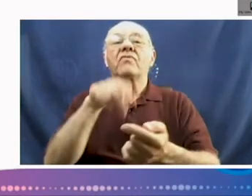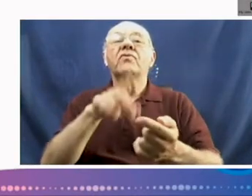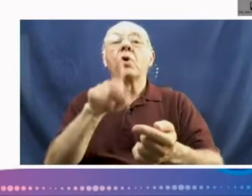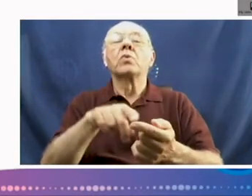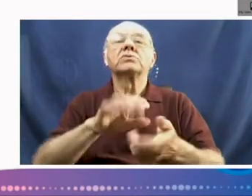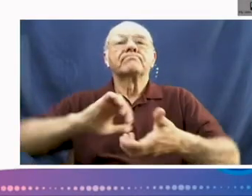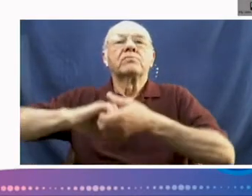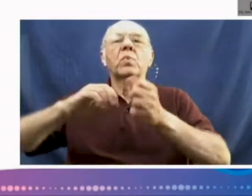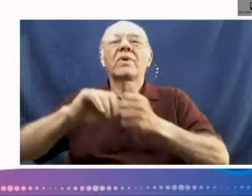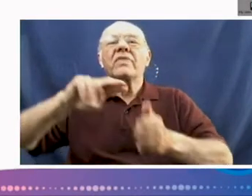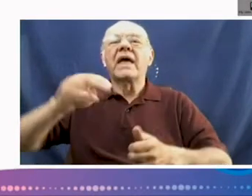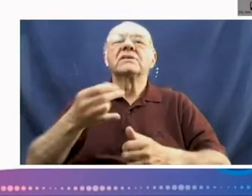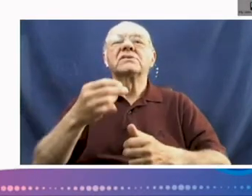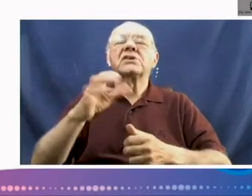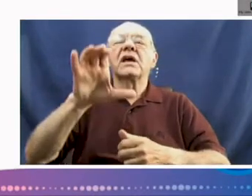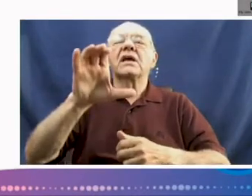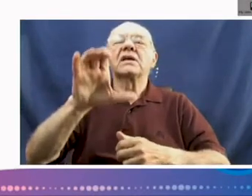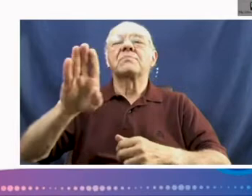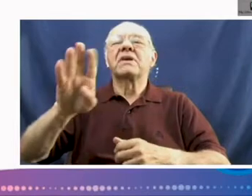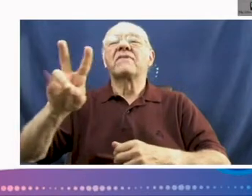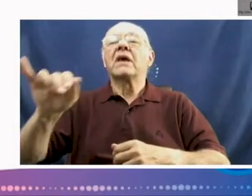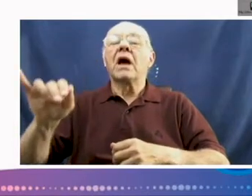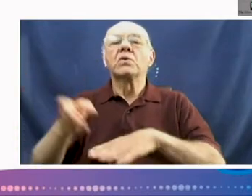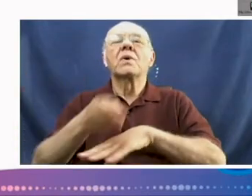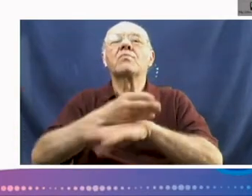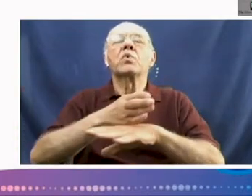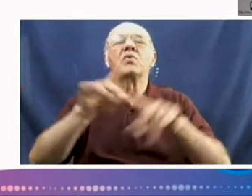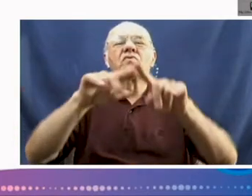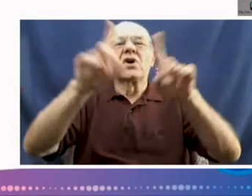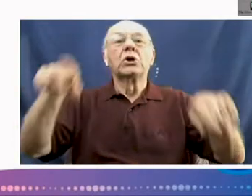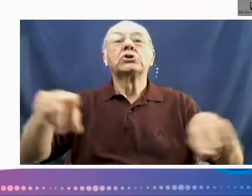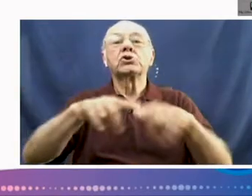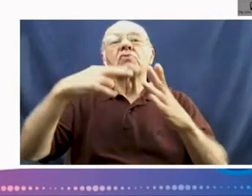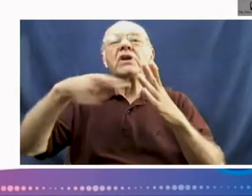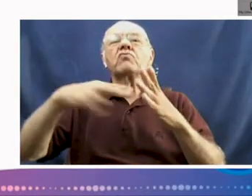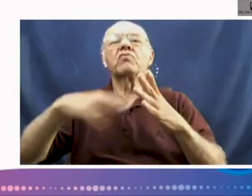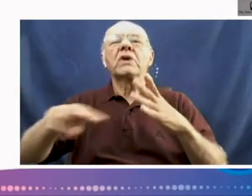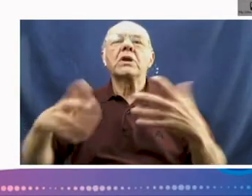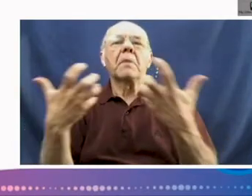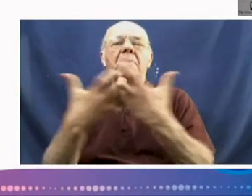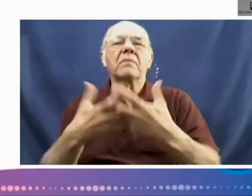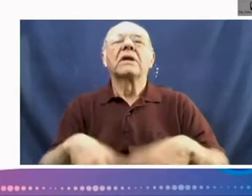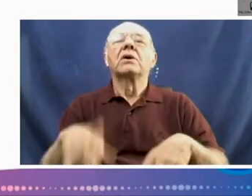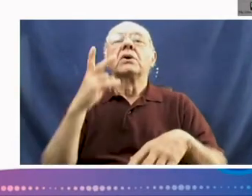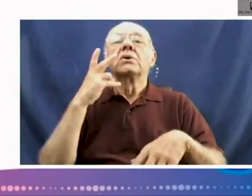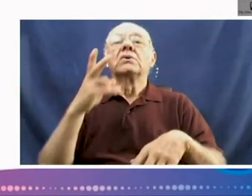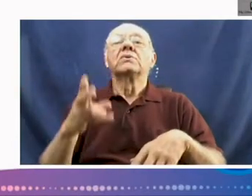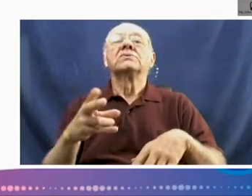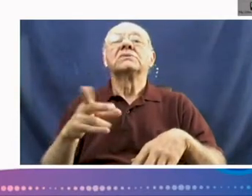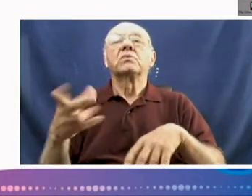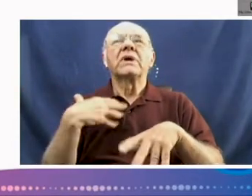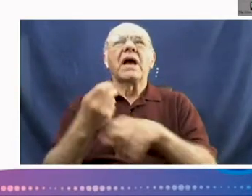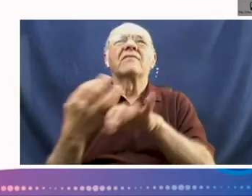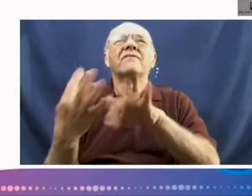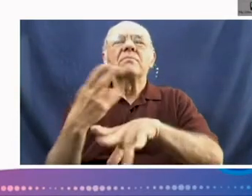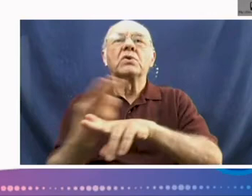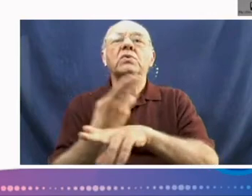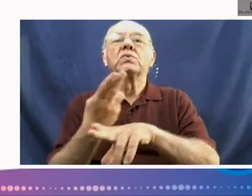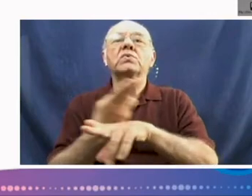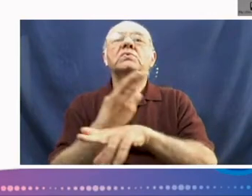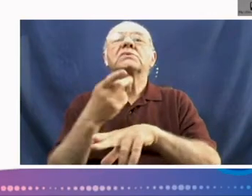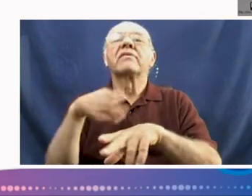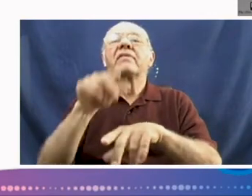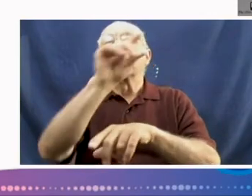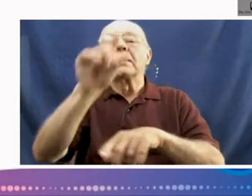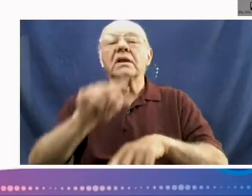for the Blind to improve screen reader compatibility. We received their feedbacks to use headings to structure content to